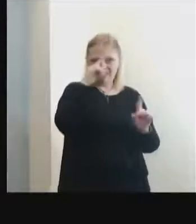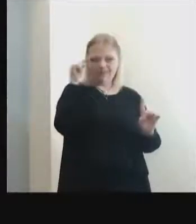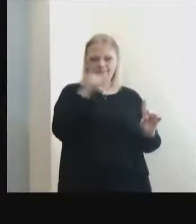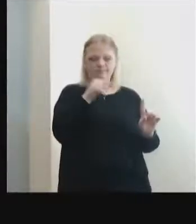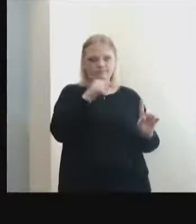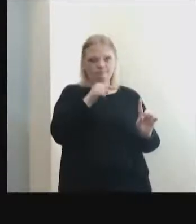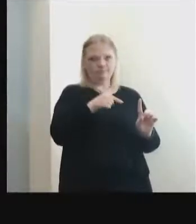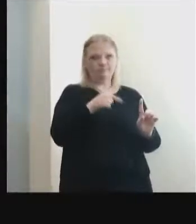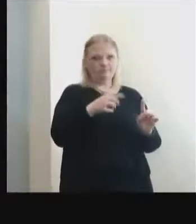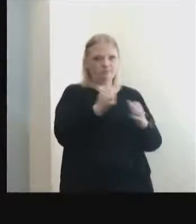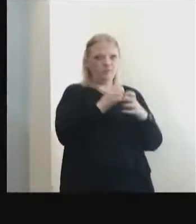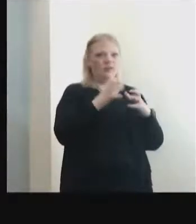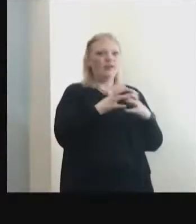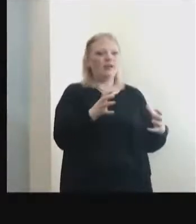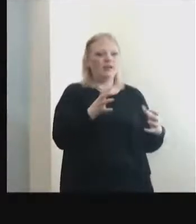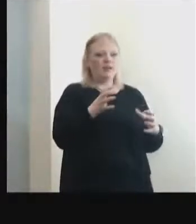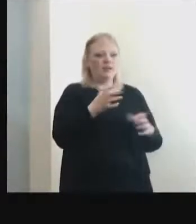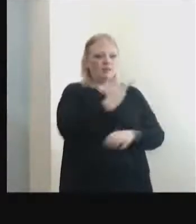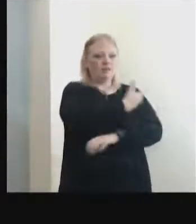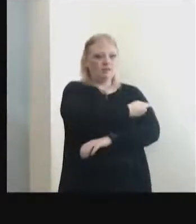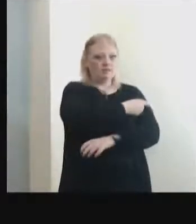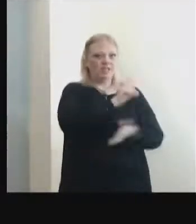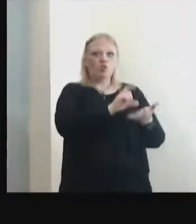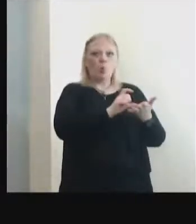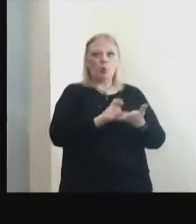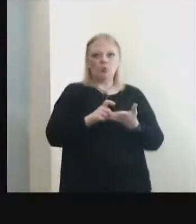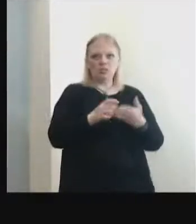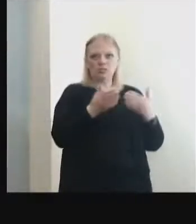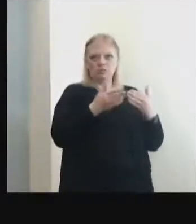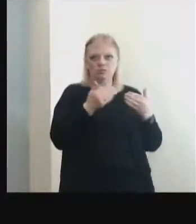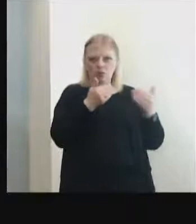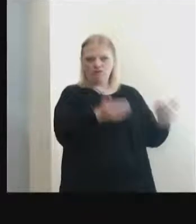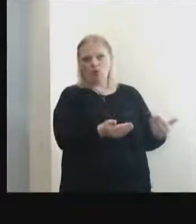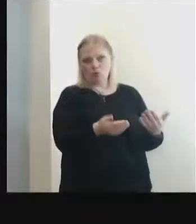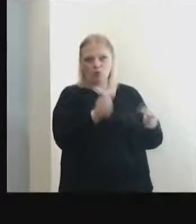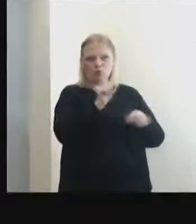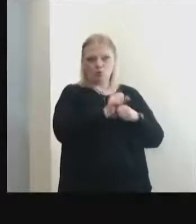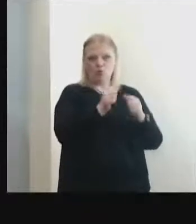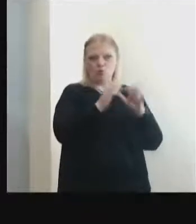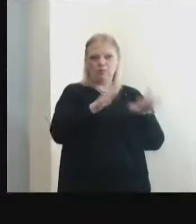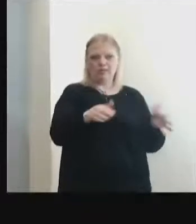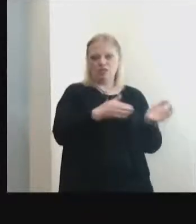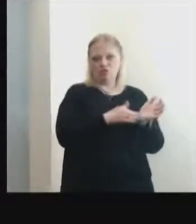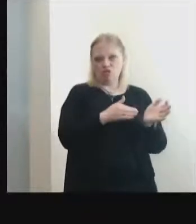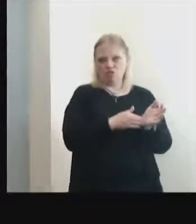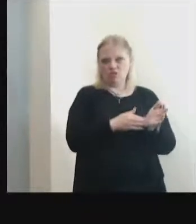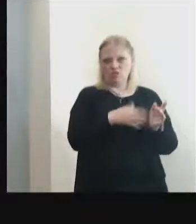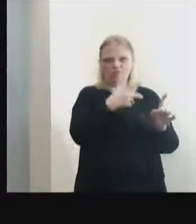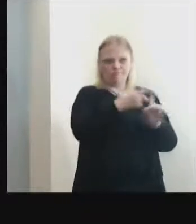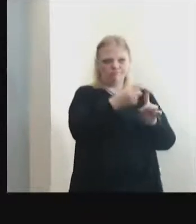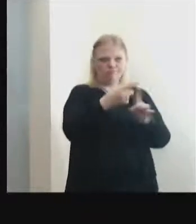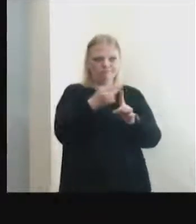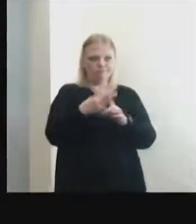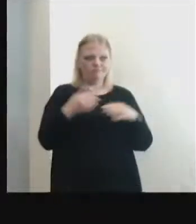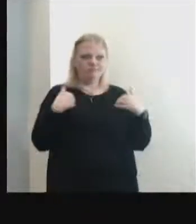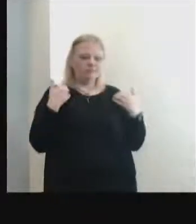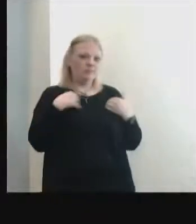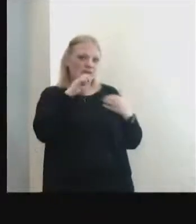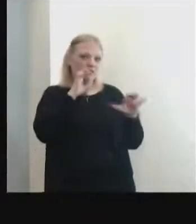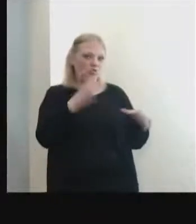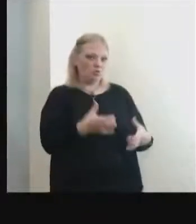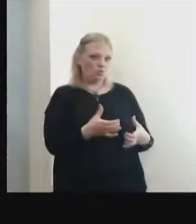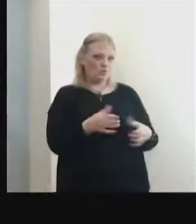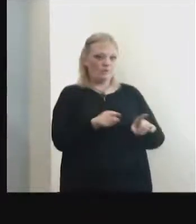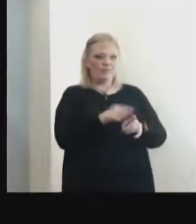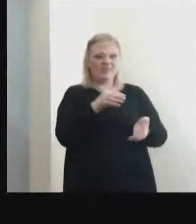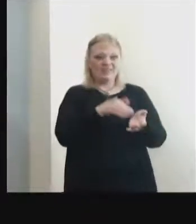we're going with a lot of our doses moving forward, is to work with the pediatricians. to vaccinate these younger age groups. As